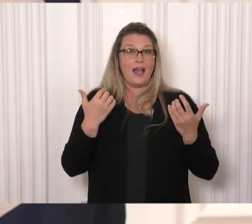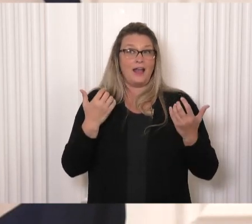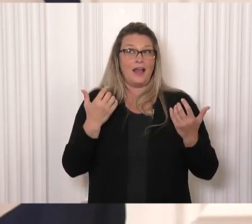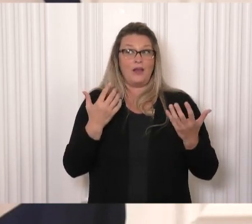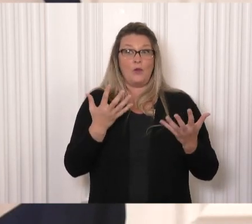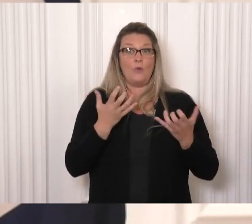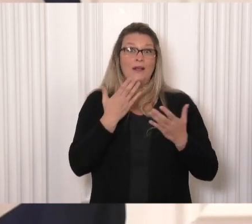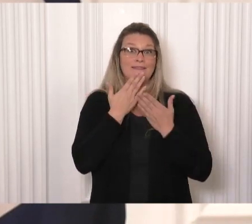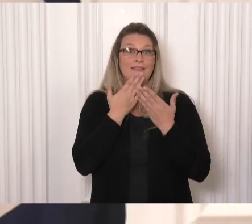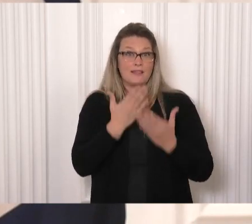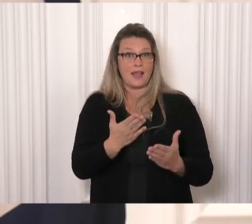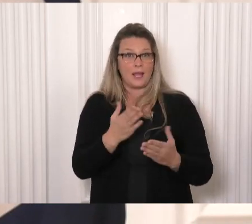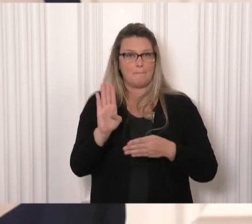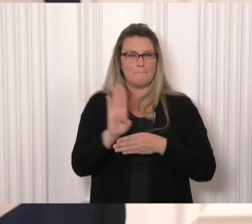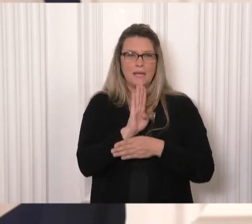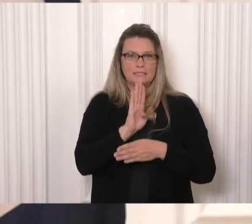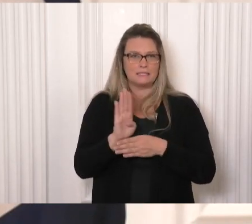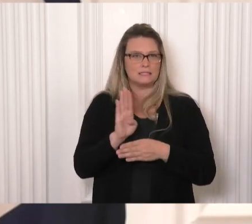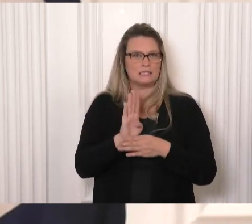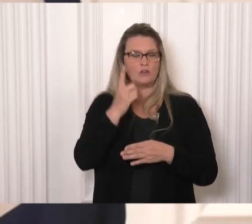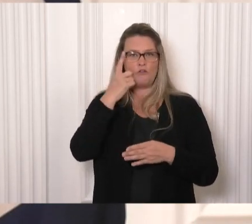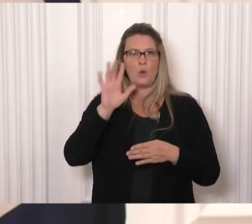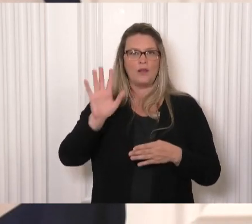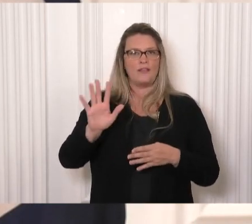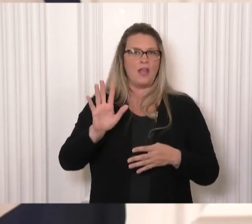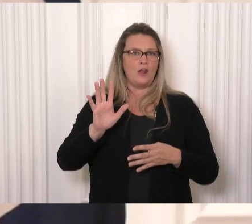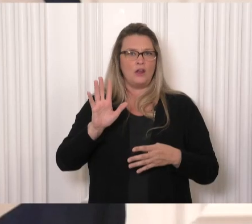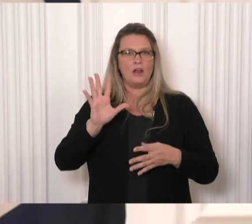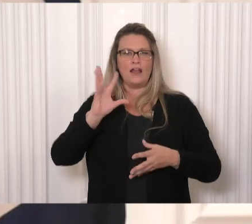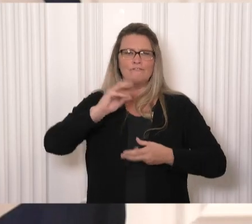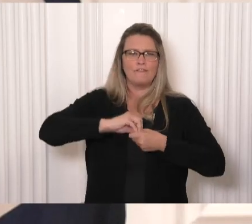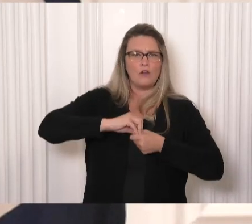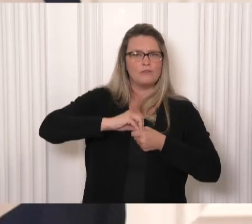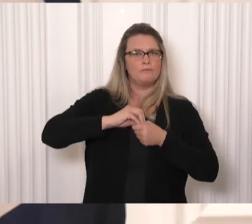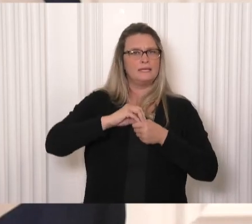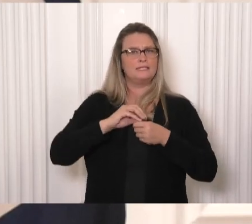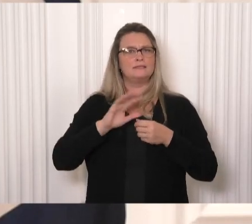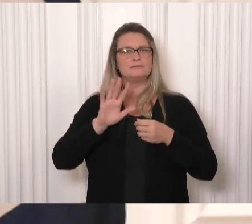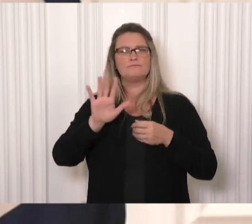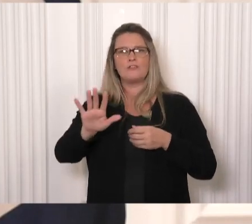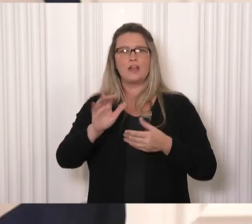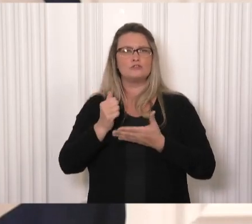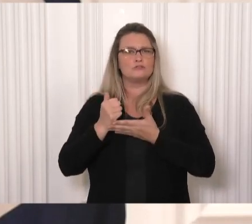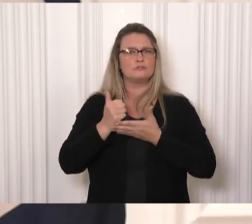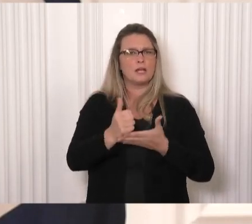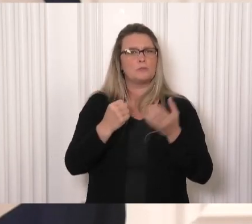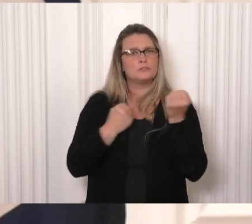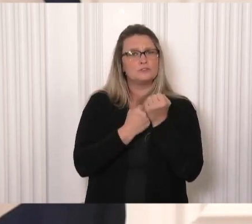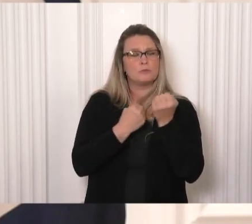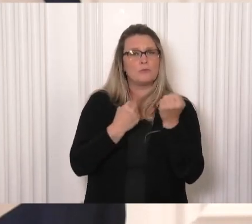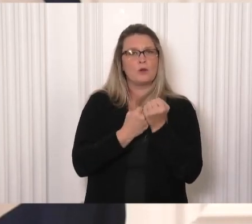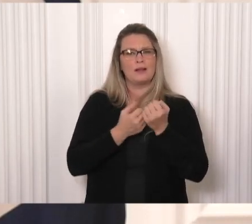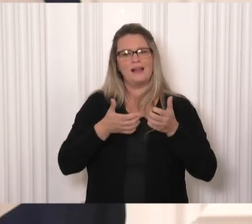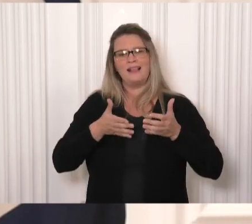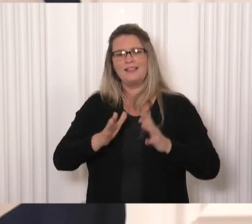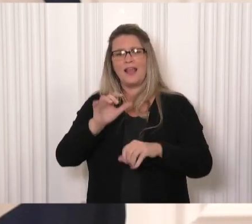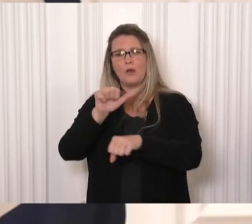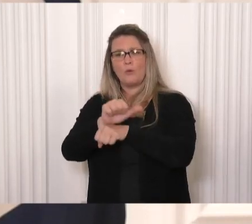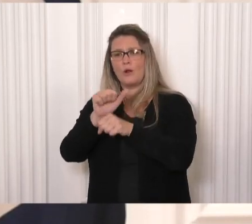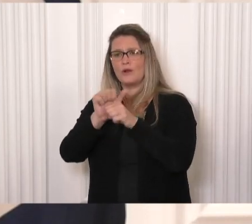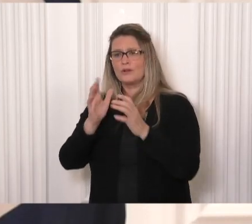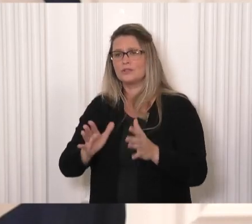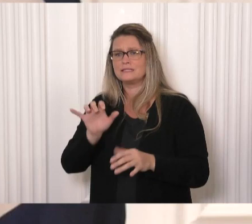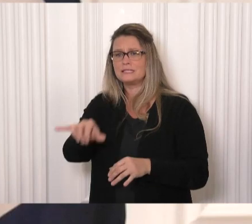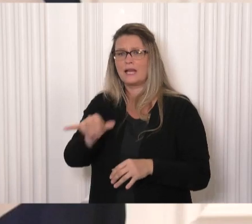our businesses for all the participation and all the goodness that they're doing in trying to help let workers stay home and do all